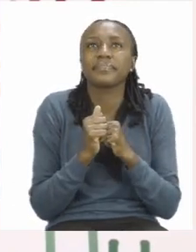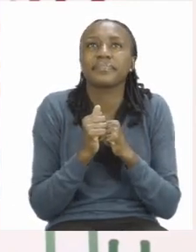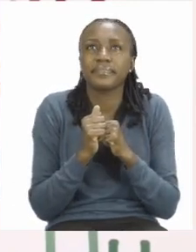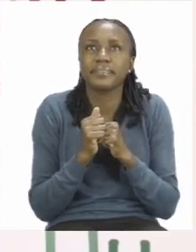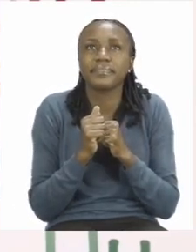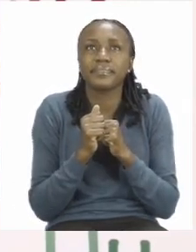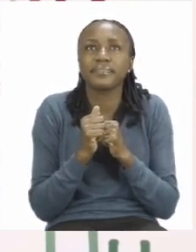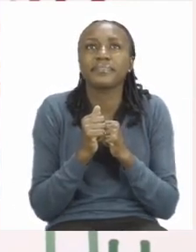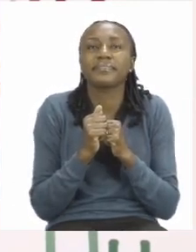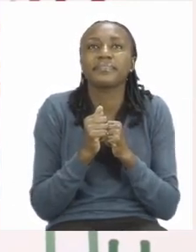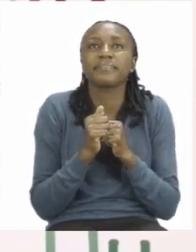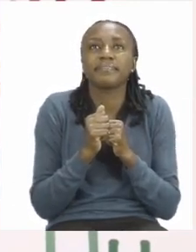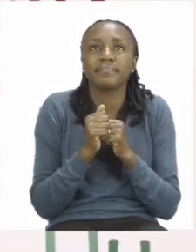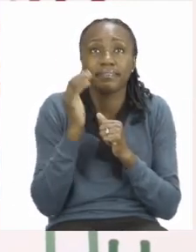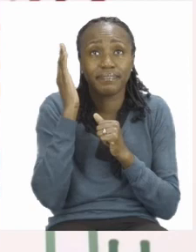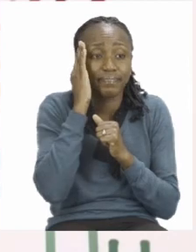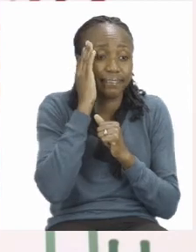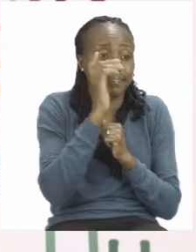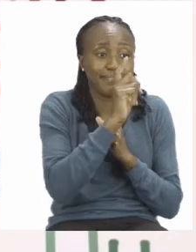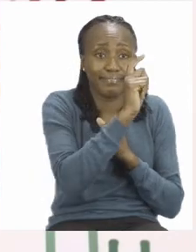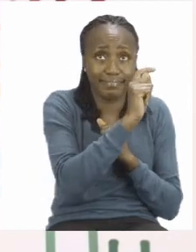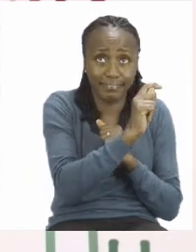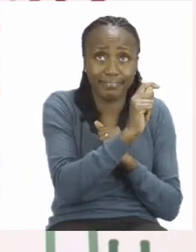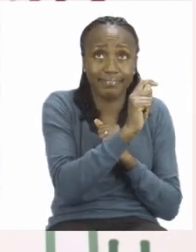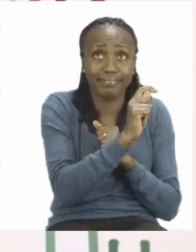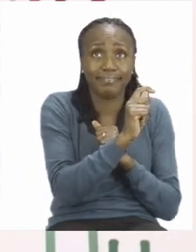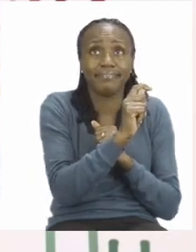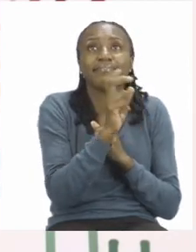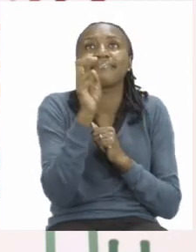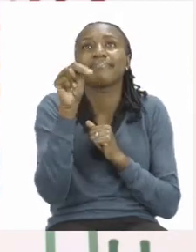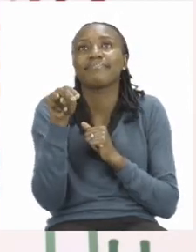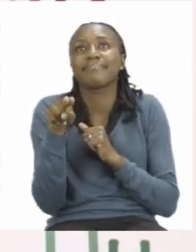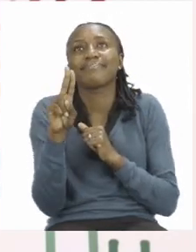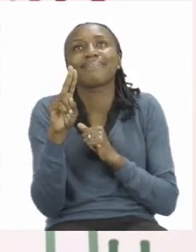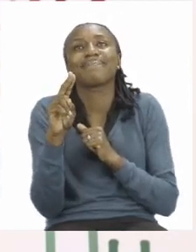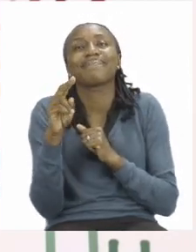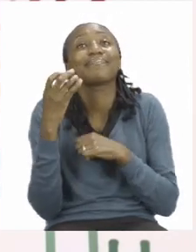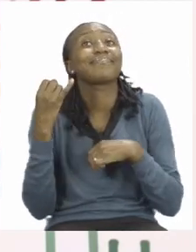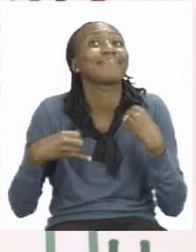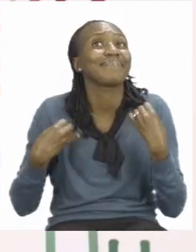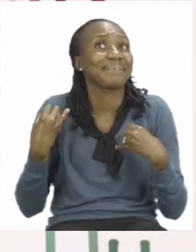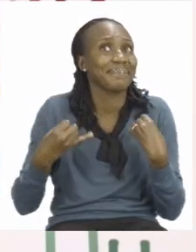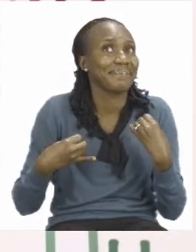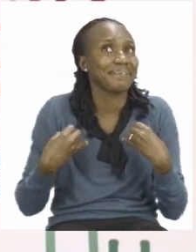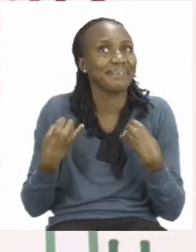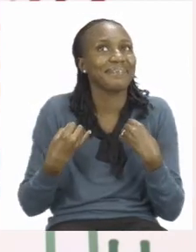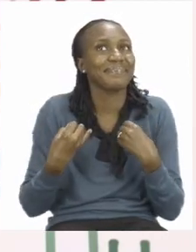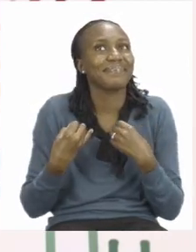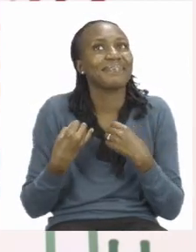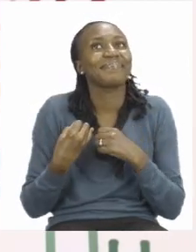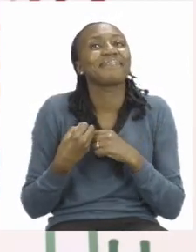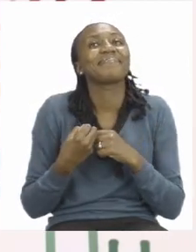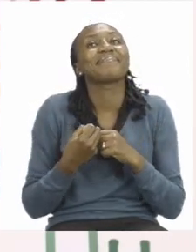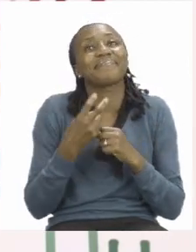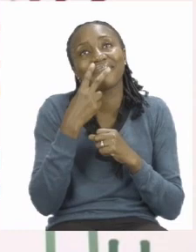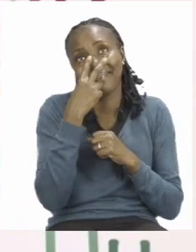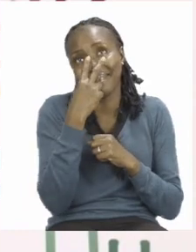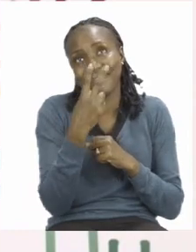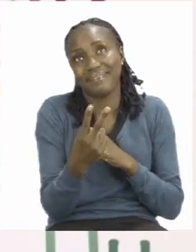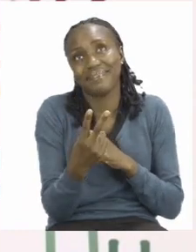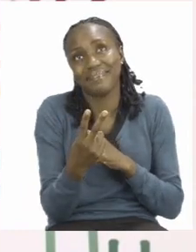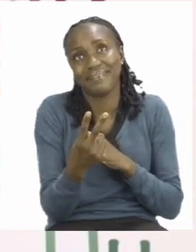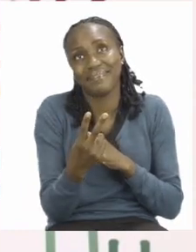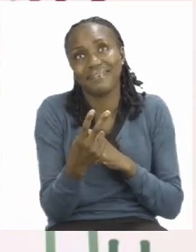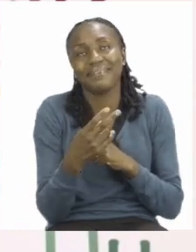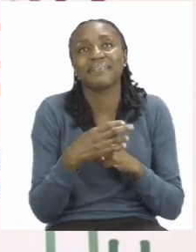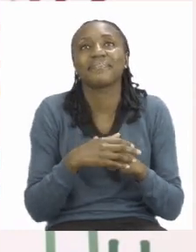1. And then you count the units. Have fun with both exercises, and I'll see you when you're done